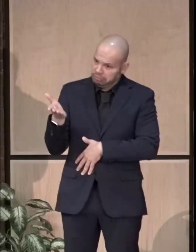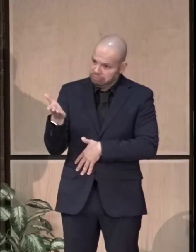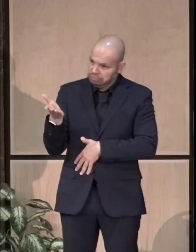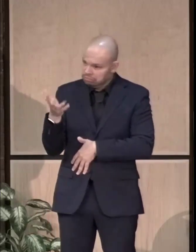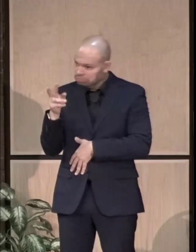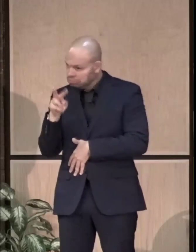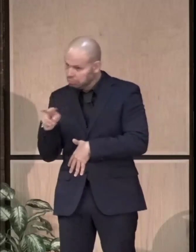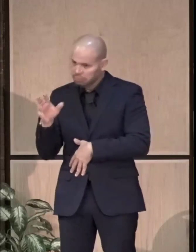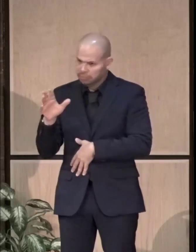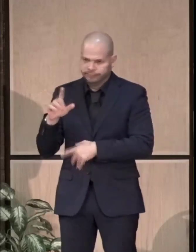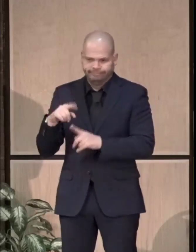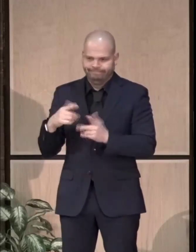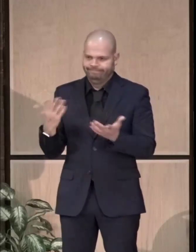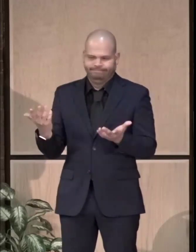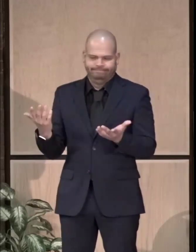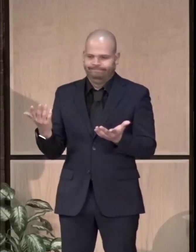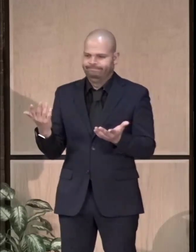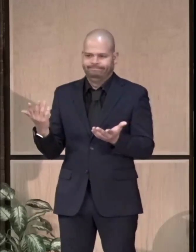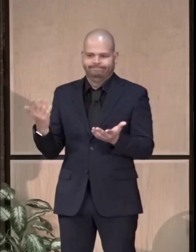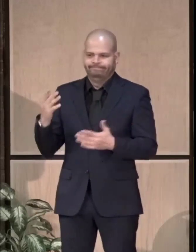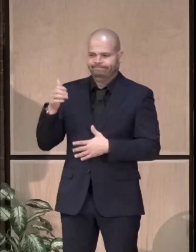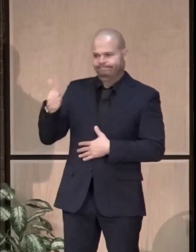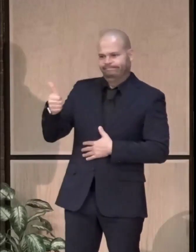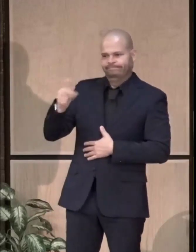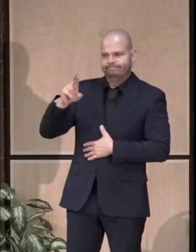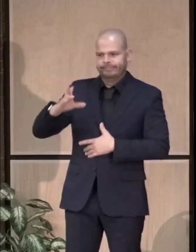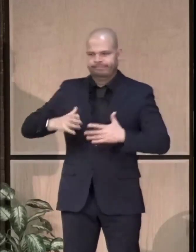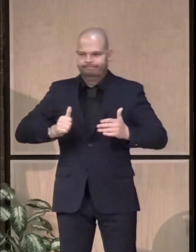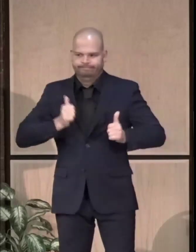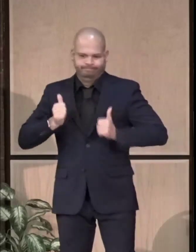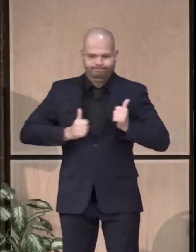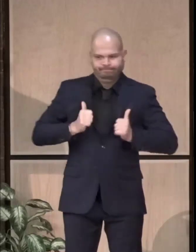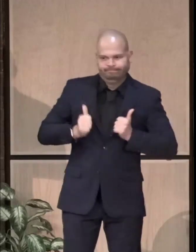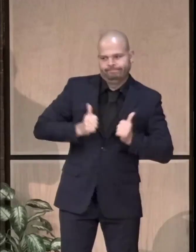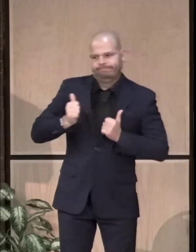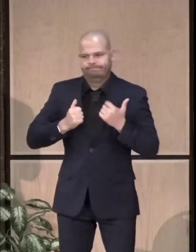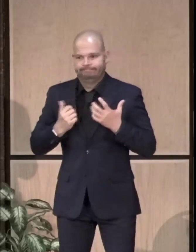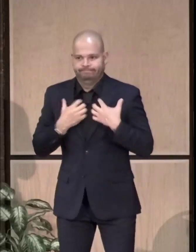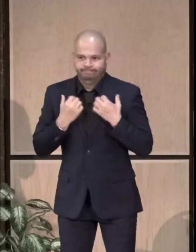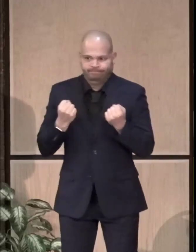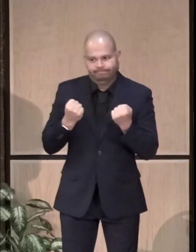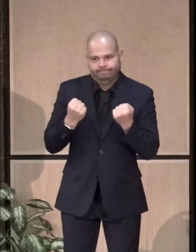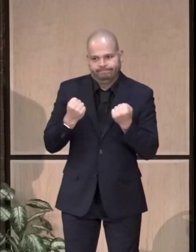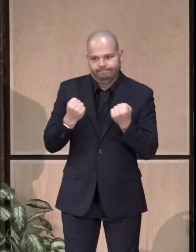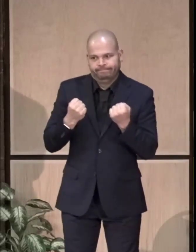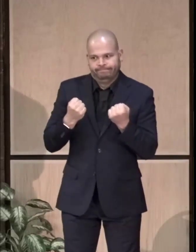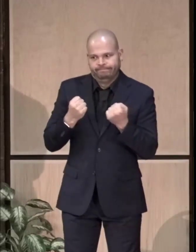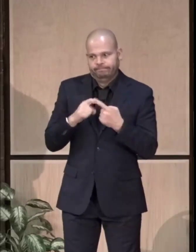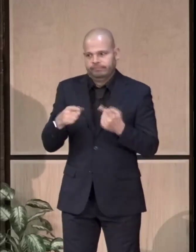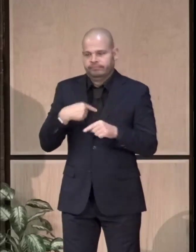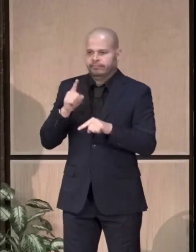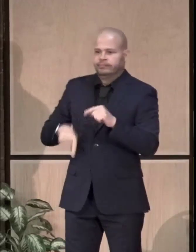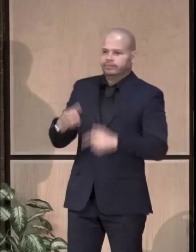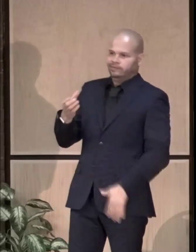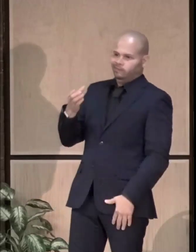he needed to be the one to reach out. And then, and ultimately, it's his mental health comes down on him, and he needed to